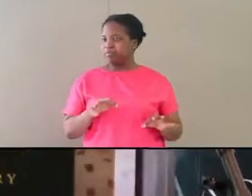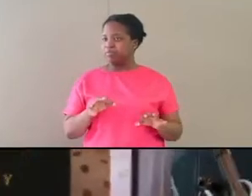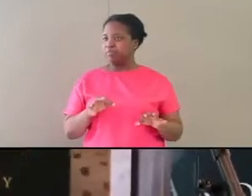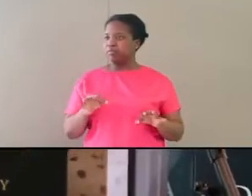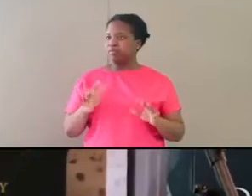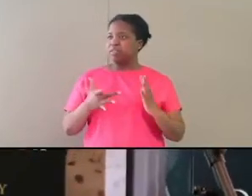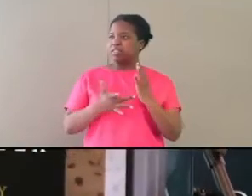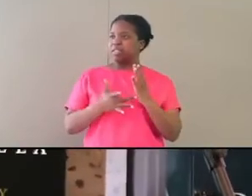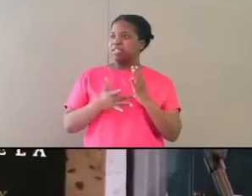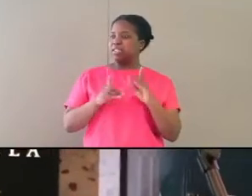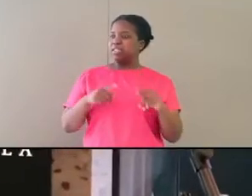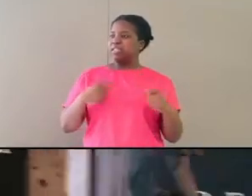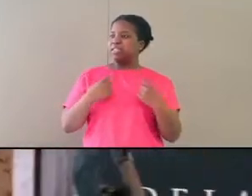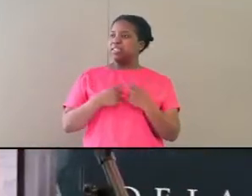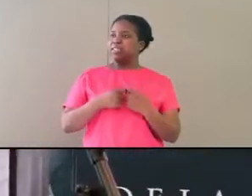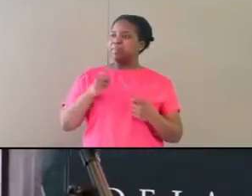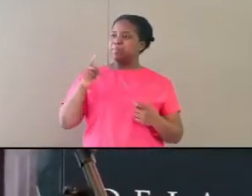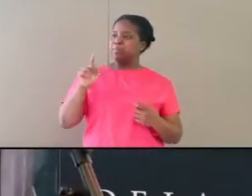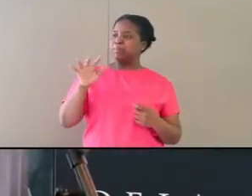technical team at the back